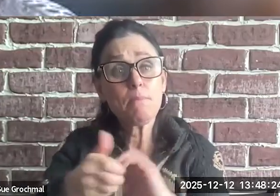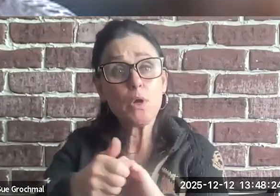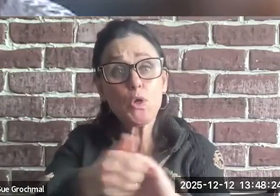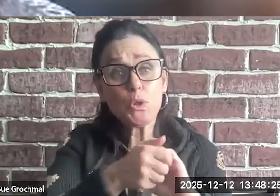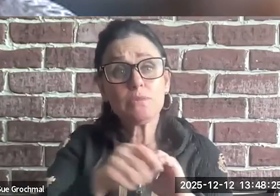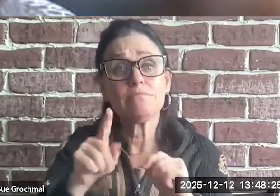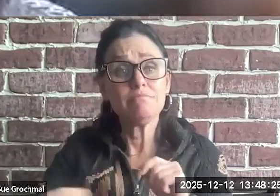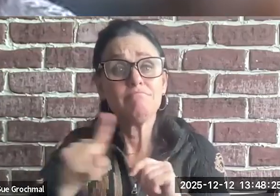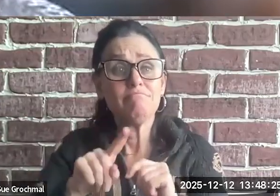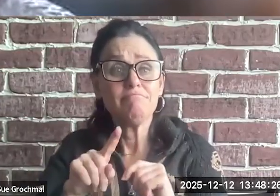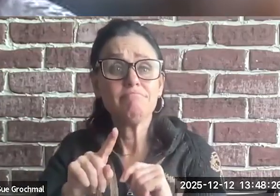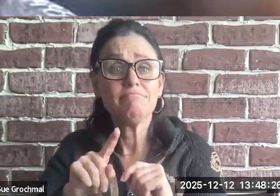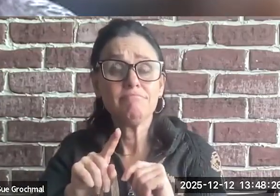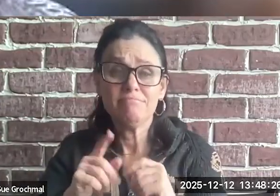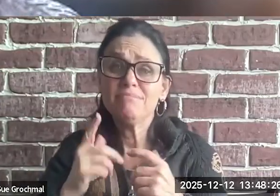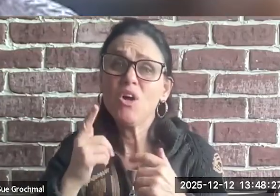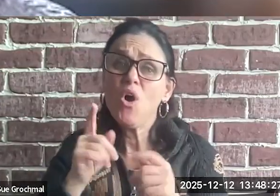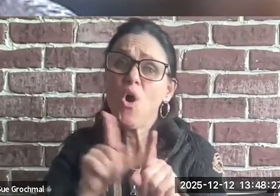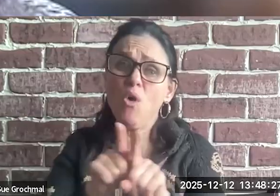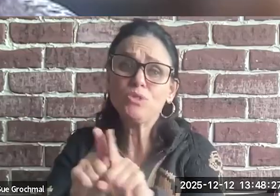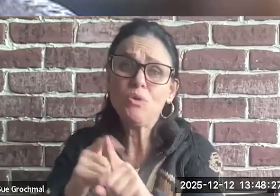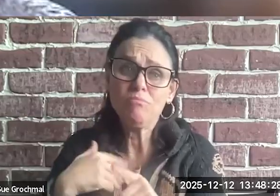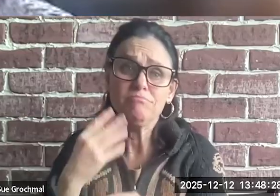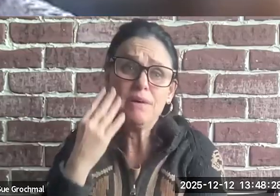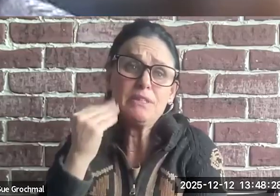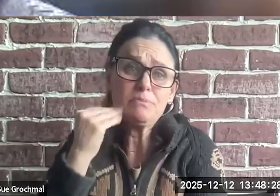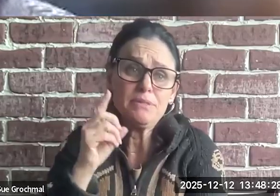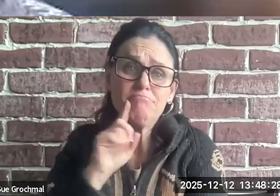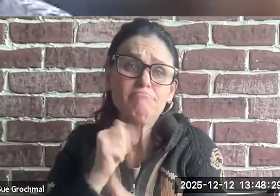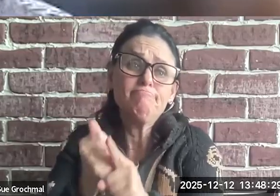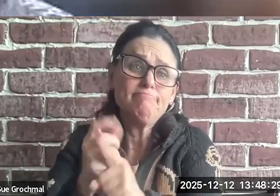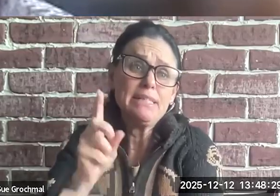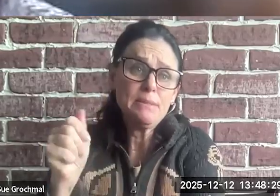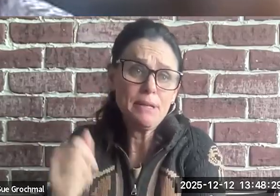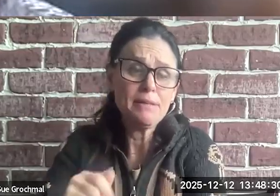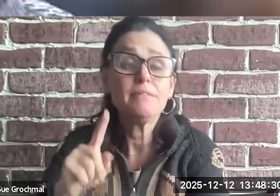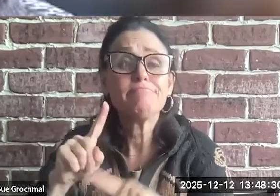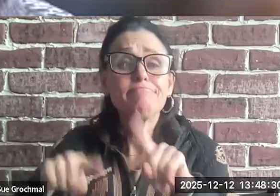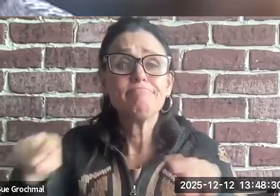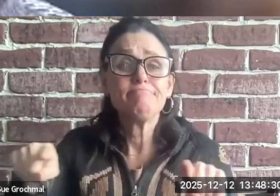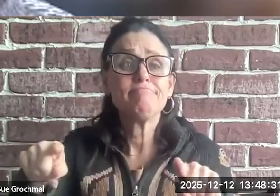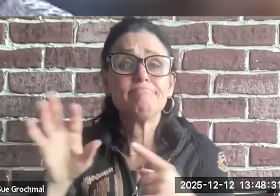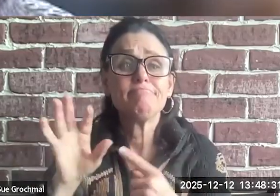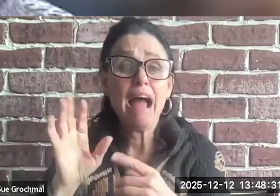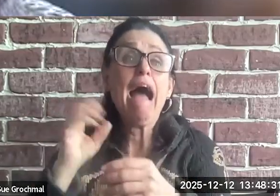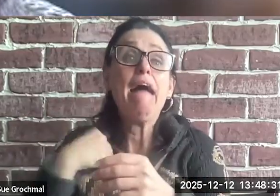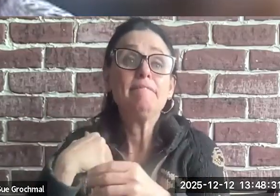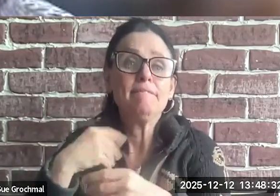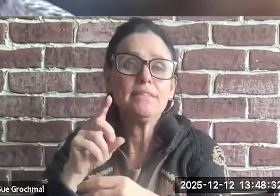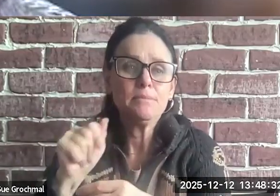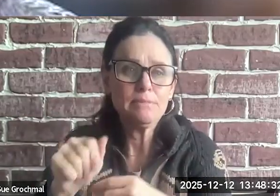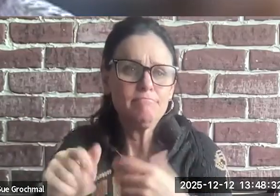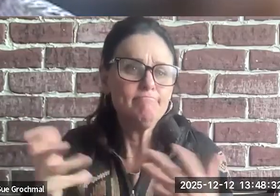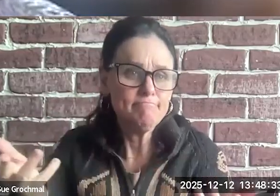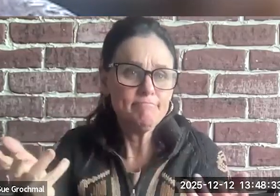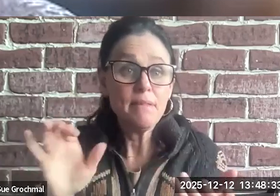engaging with are people with lived experiences. And so that's diverse individuals with disabilities. And so we